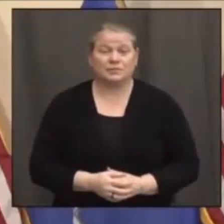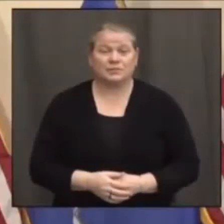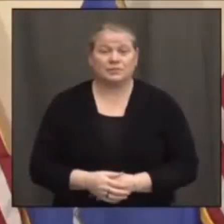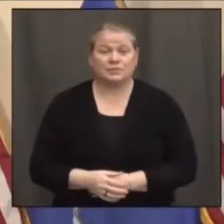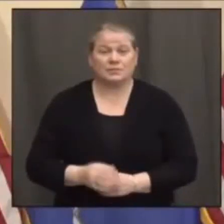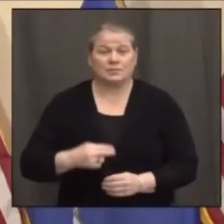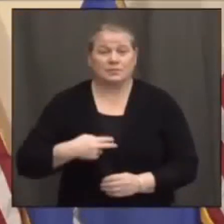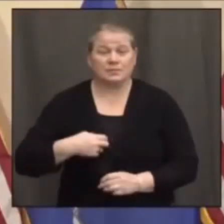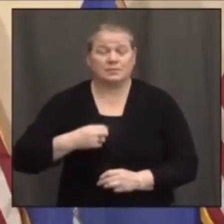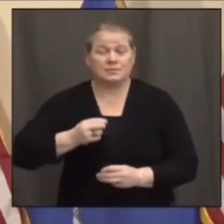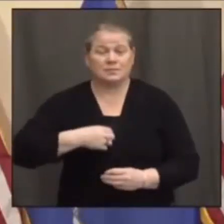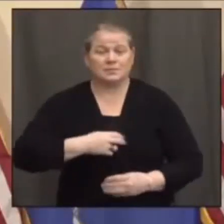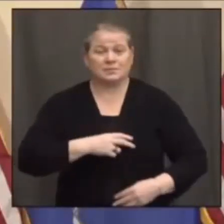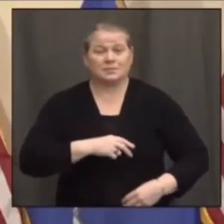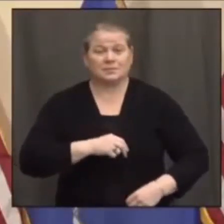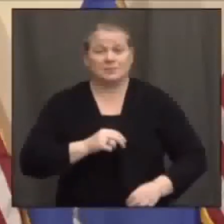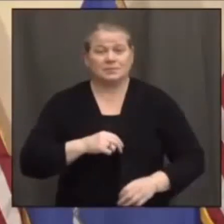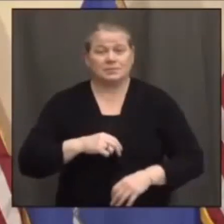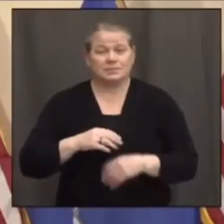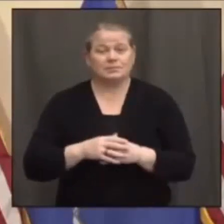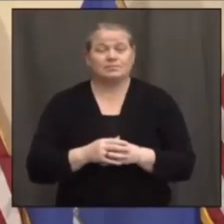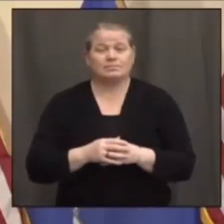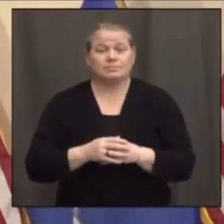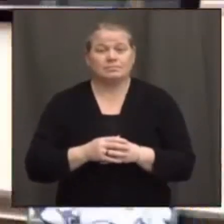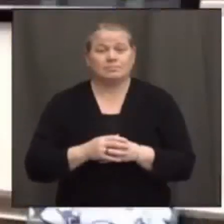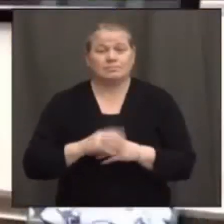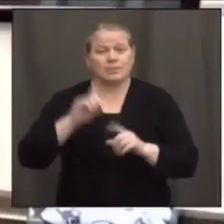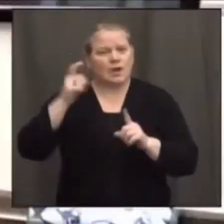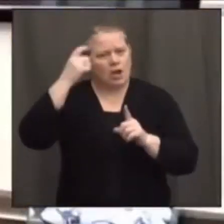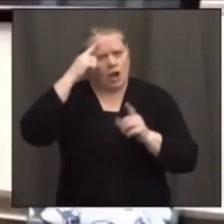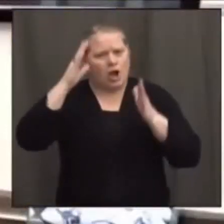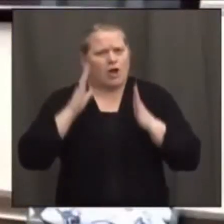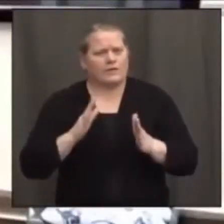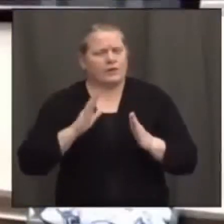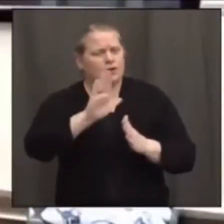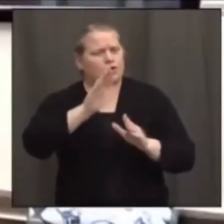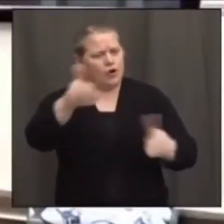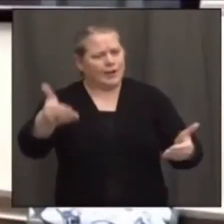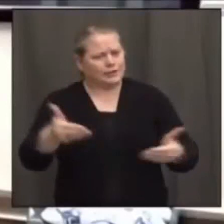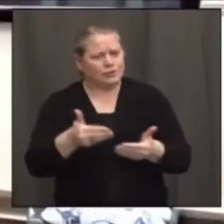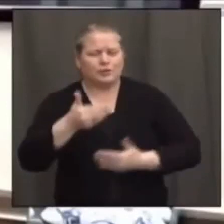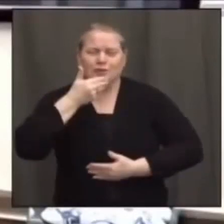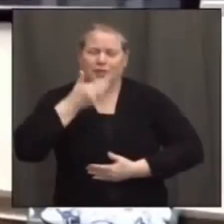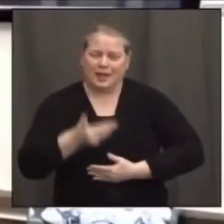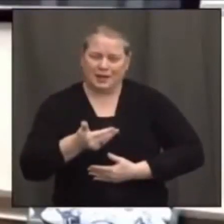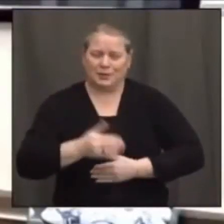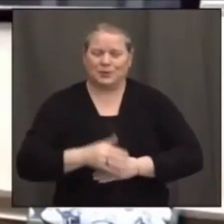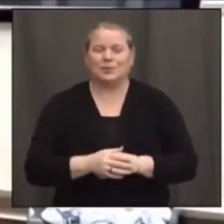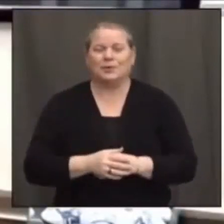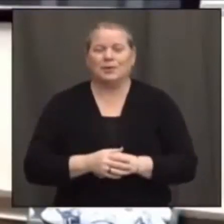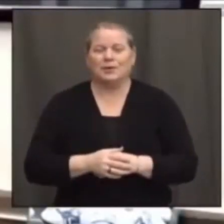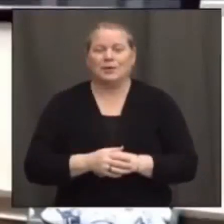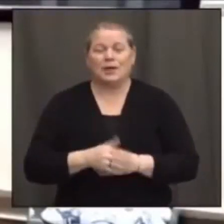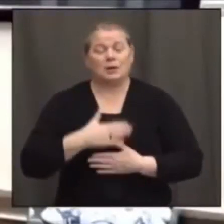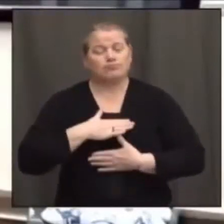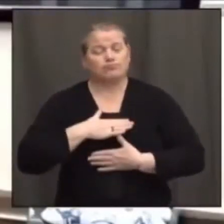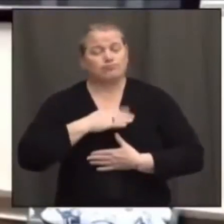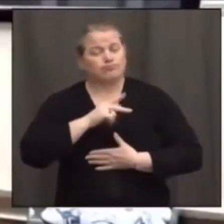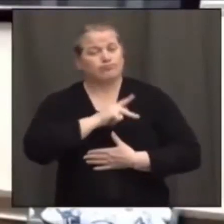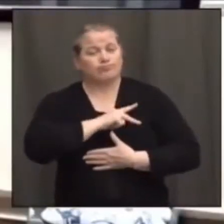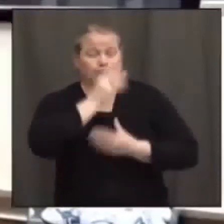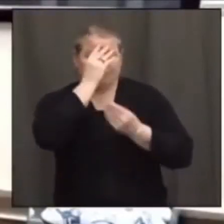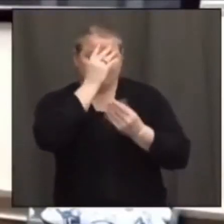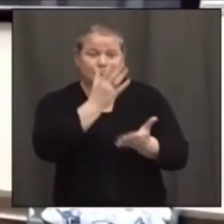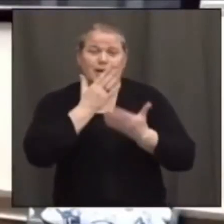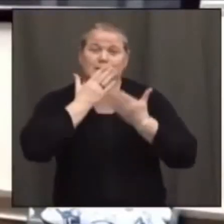Unmute, sorry. Governor, thank you so much for that introduction, and a personal thank you for your leadership,